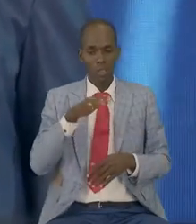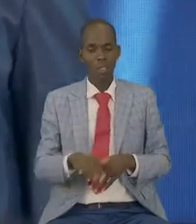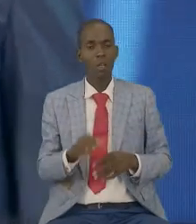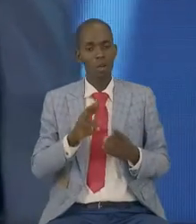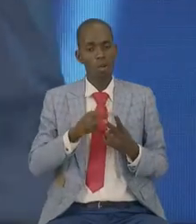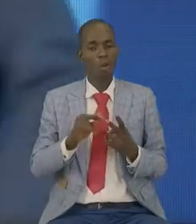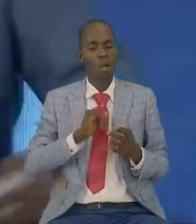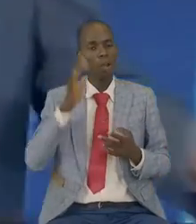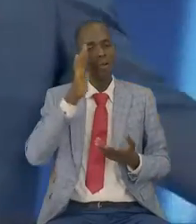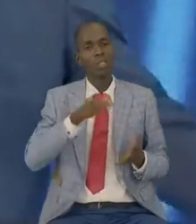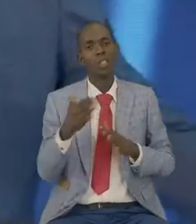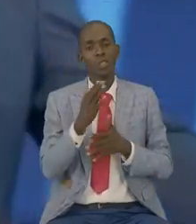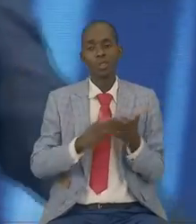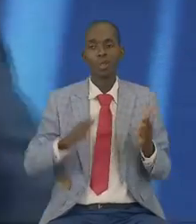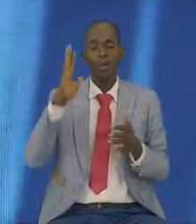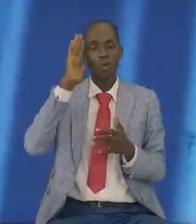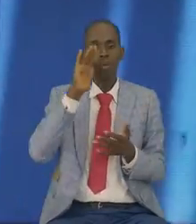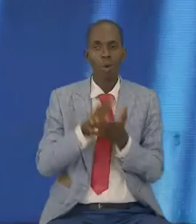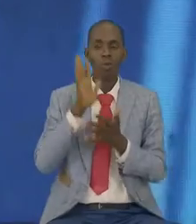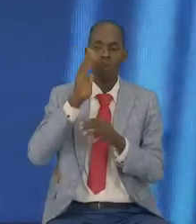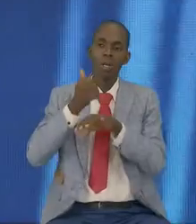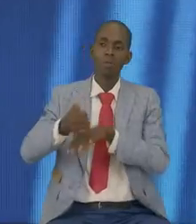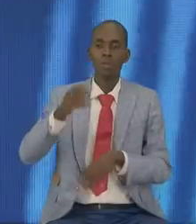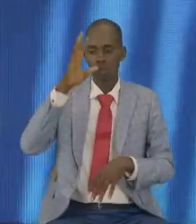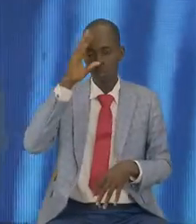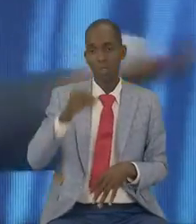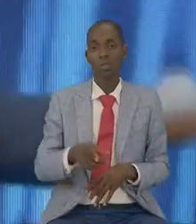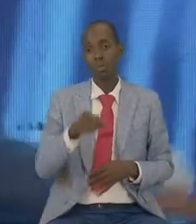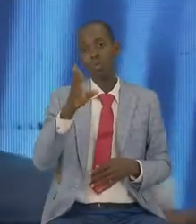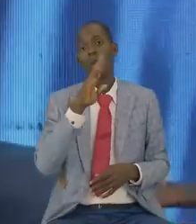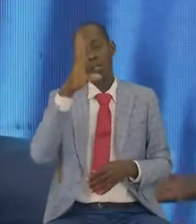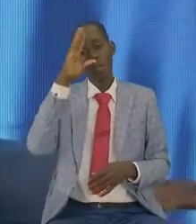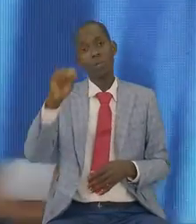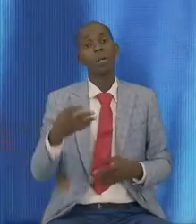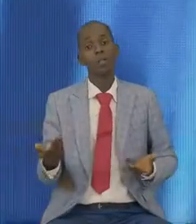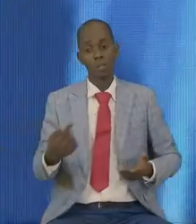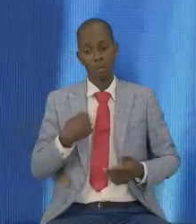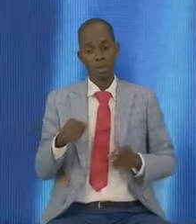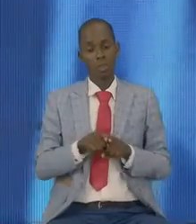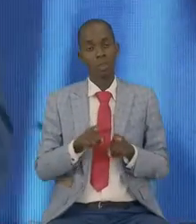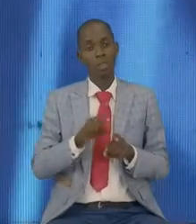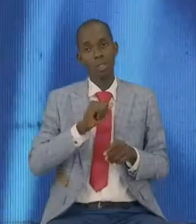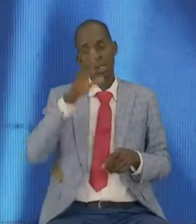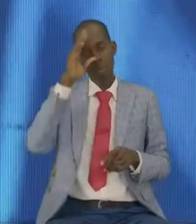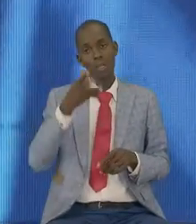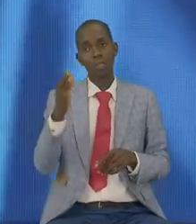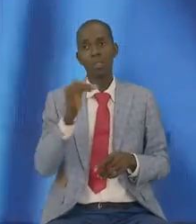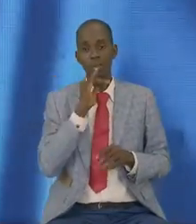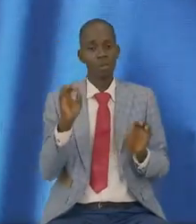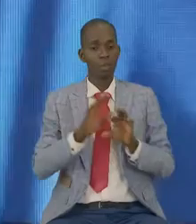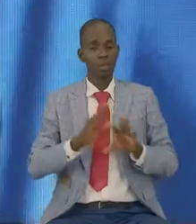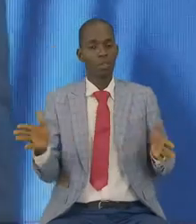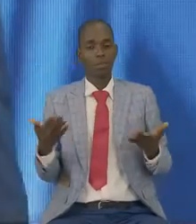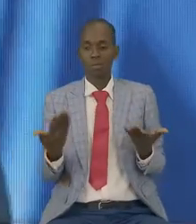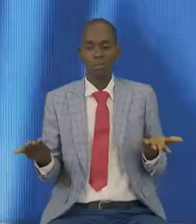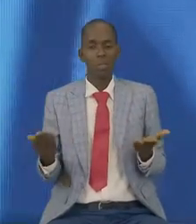the child. And you know, why am I married to you? You are a man. I'm also like a man. There is nothing. And they are bitter against